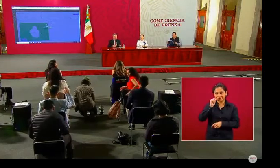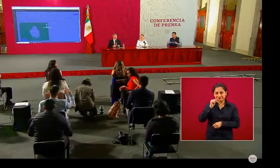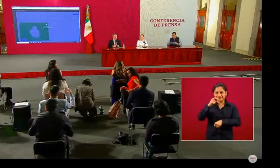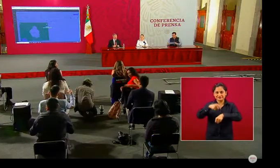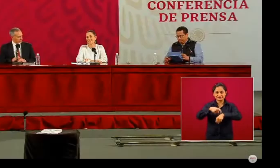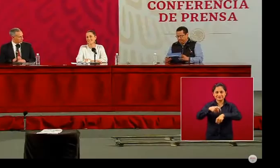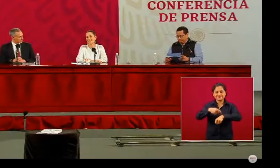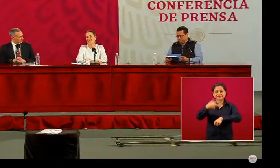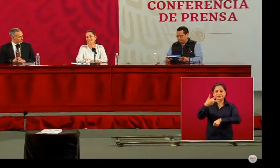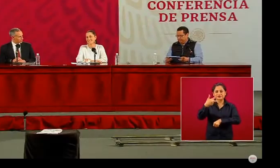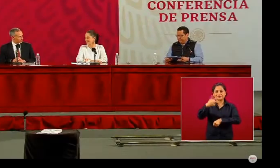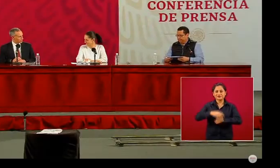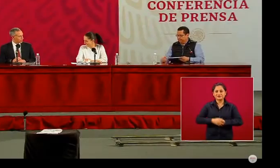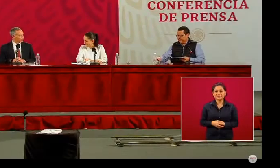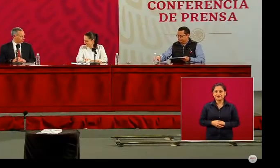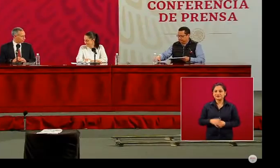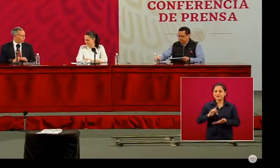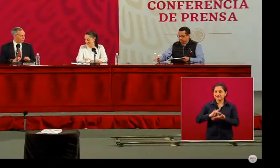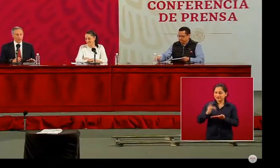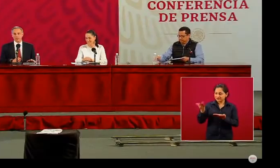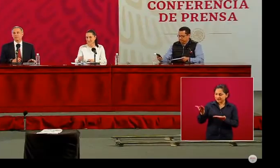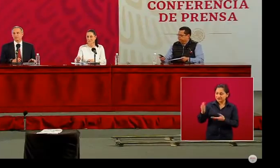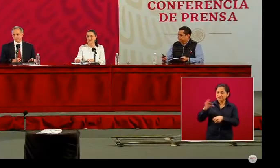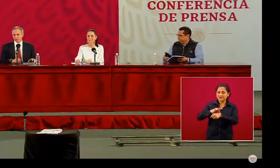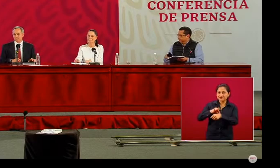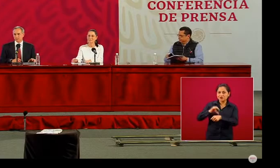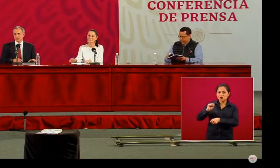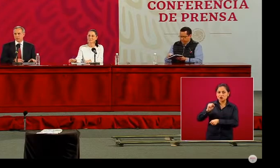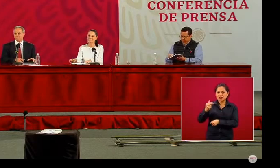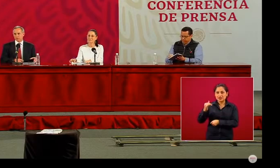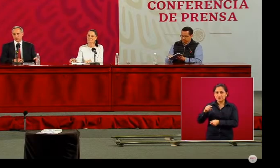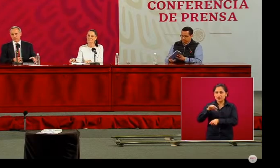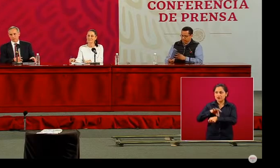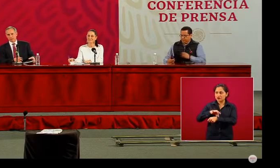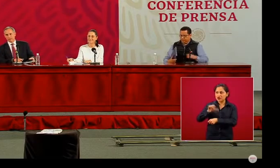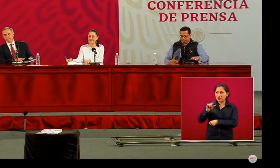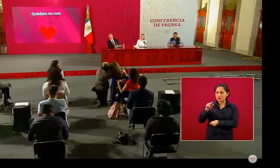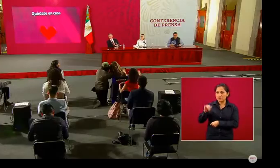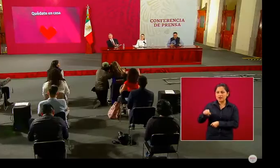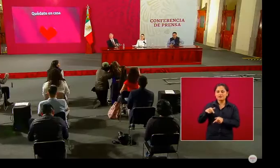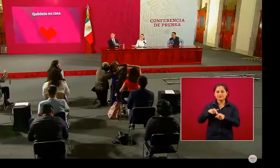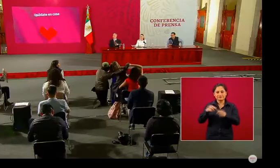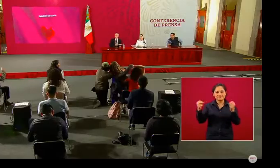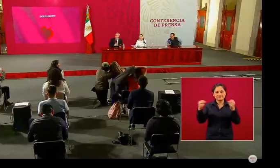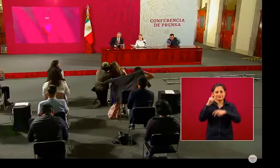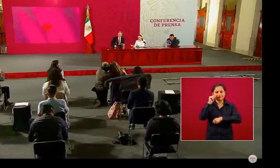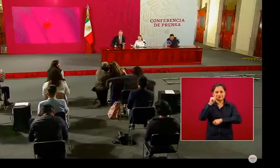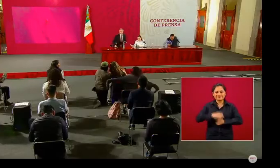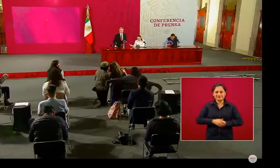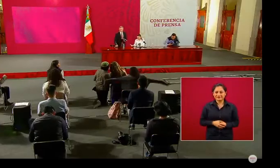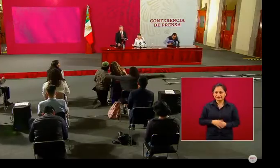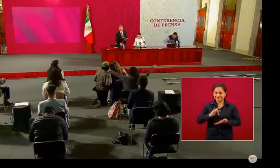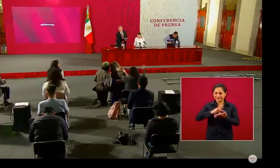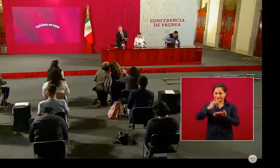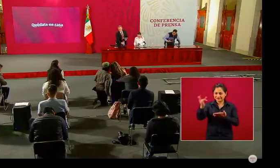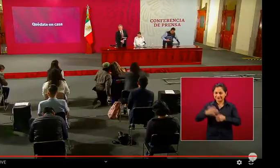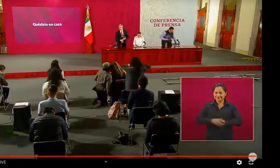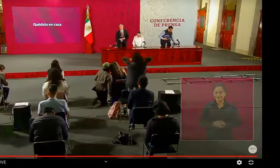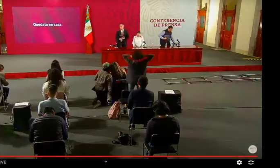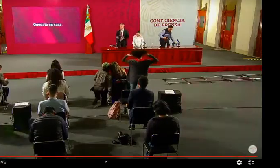20 horas. exactly. Your next Muchas questions will gracias, be put doctora on hold. Sheinbaum, doctora Thank you very Lomelí. much. We'll see you Seguimos tomorrow. pendientes, nos vemos mañana. Gracias. Muchas